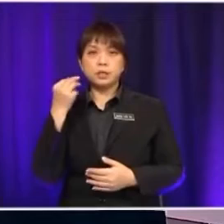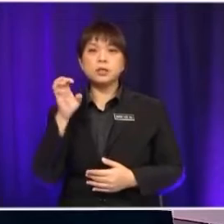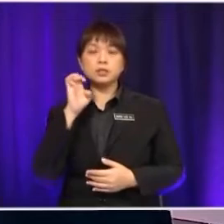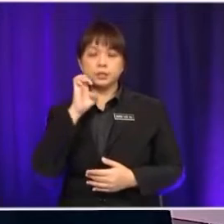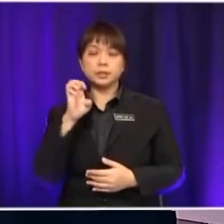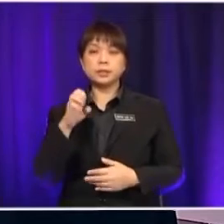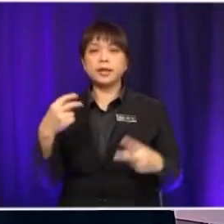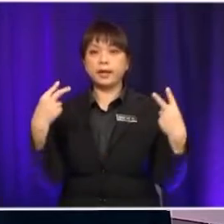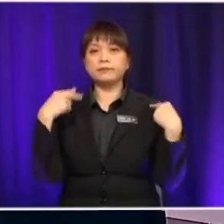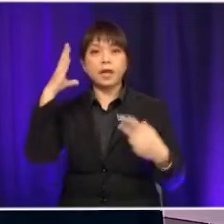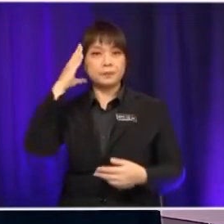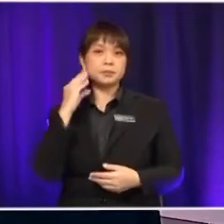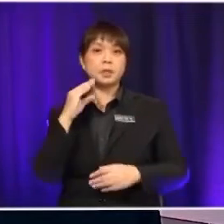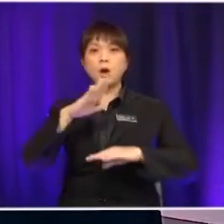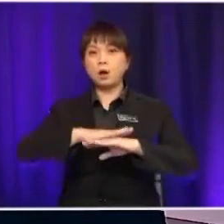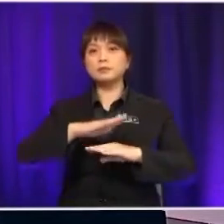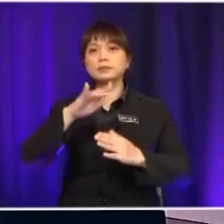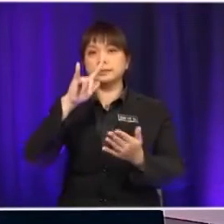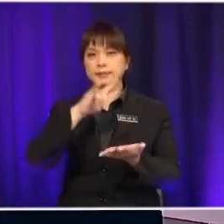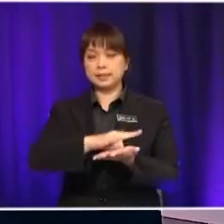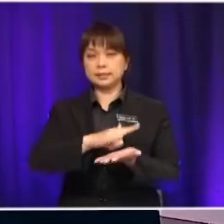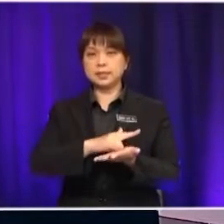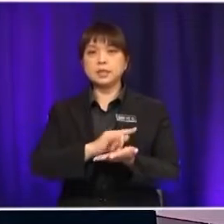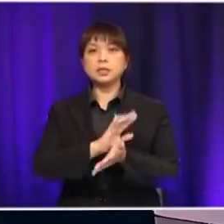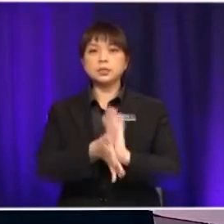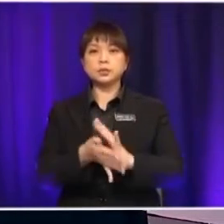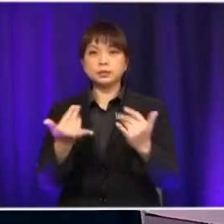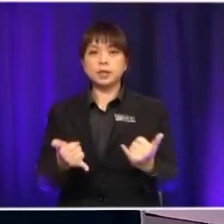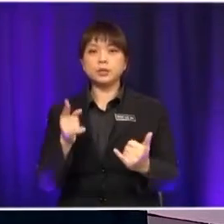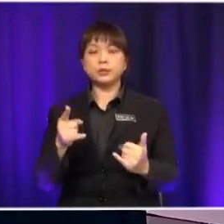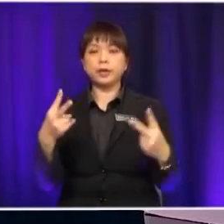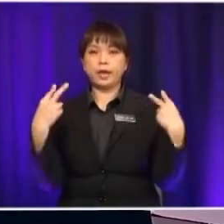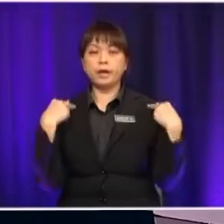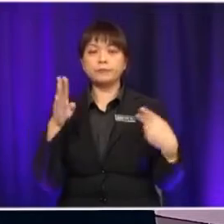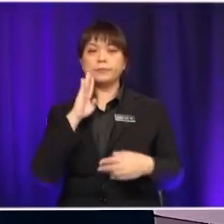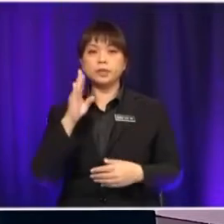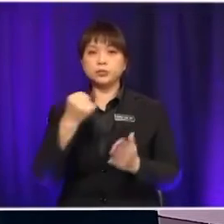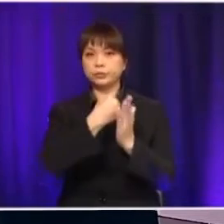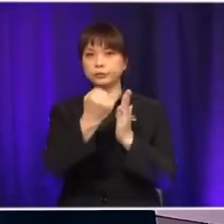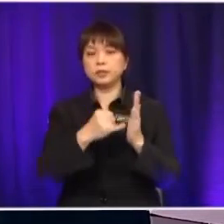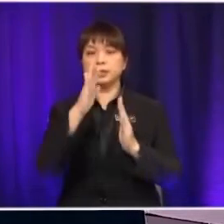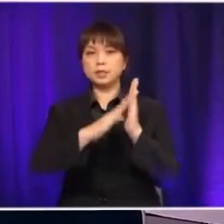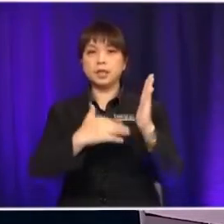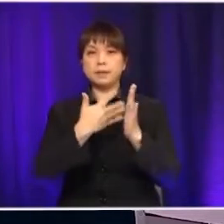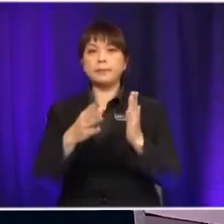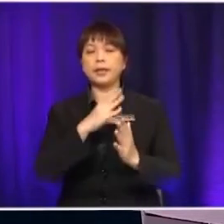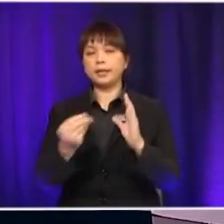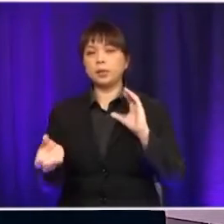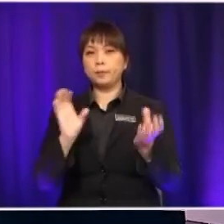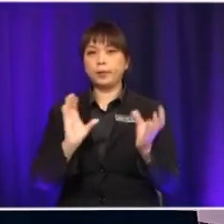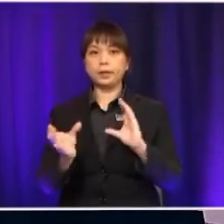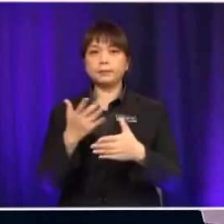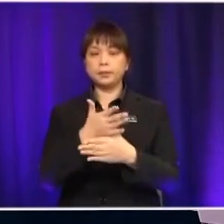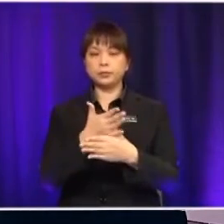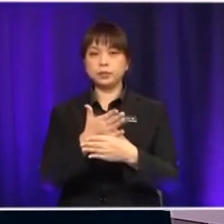Yeah. Okay. So now you have been drawing the table, we have compared in between a laptop and a